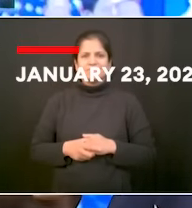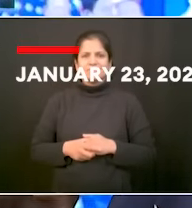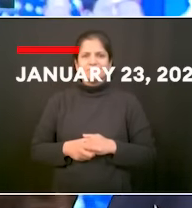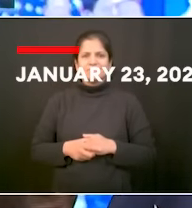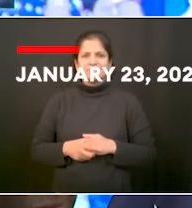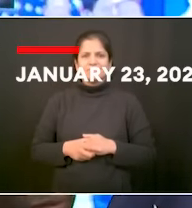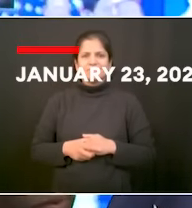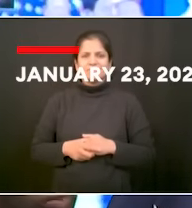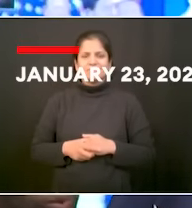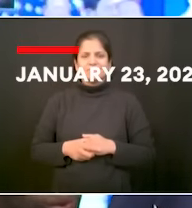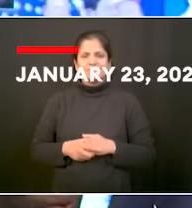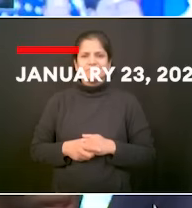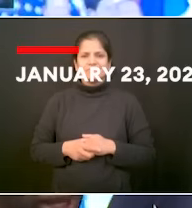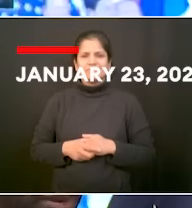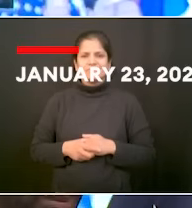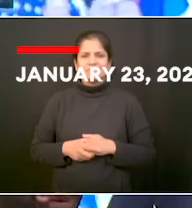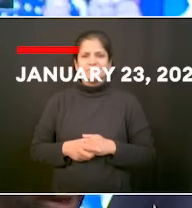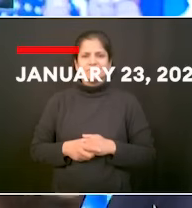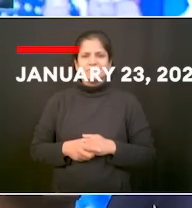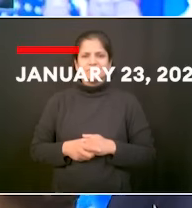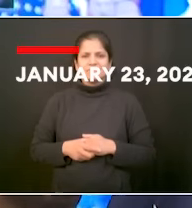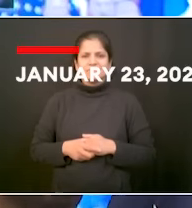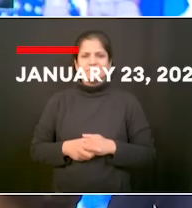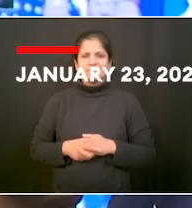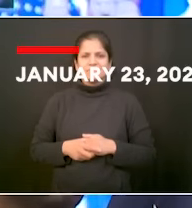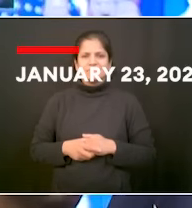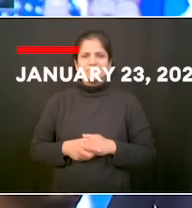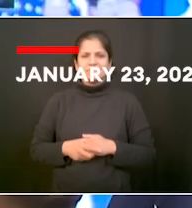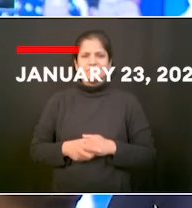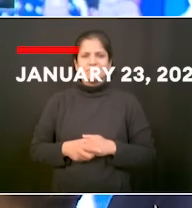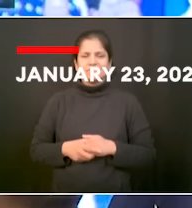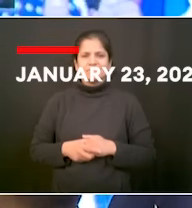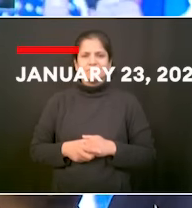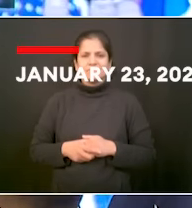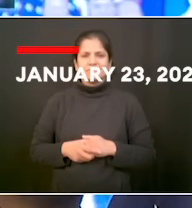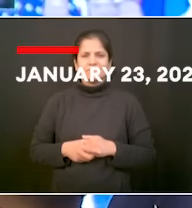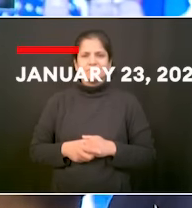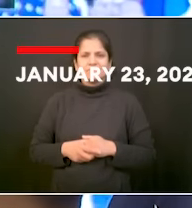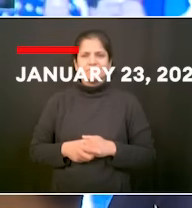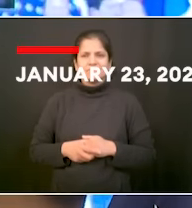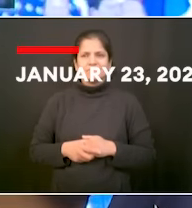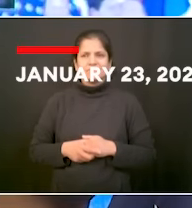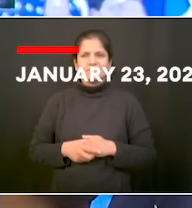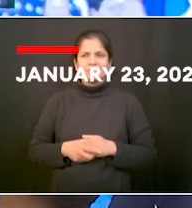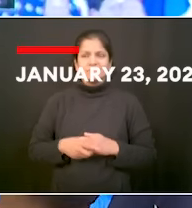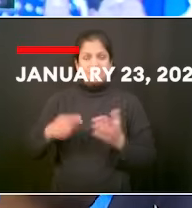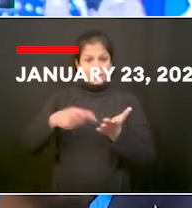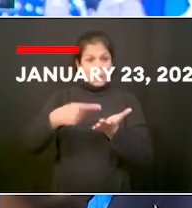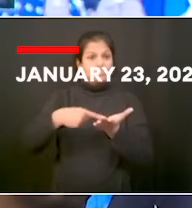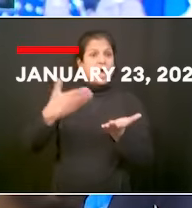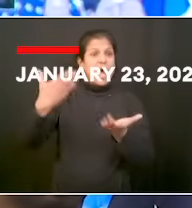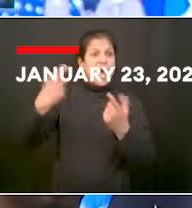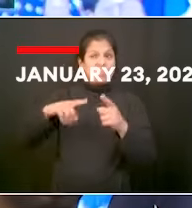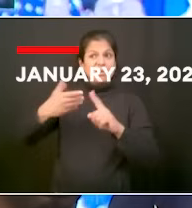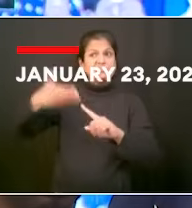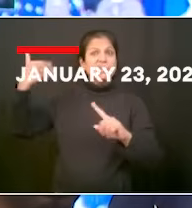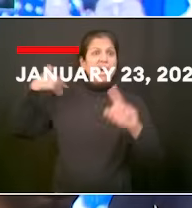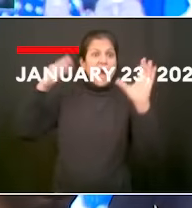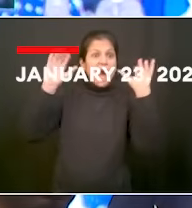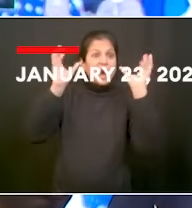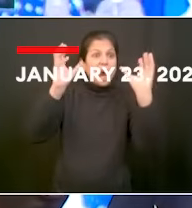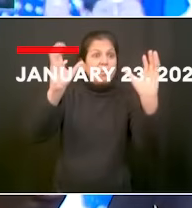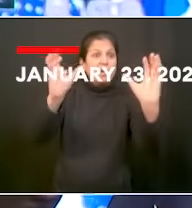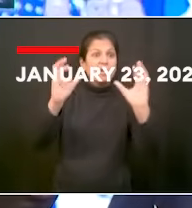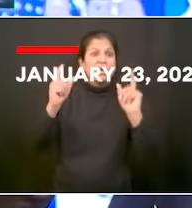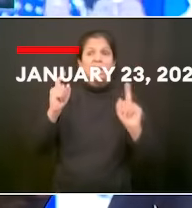there have been instances where ambulances couldn't get through, buses couldn't get through, streets were not plowed, so that some